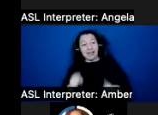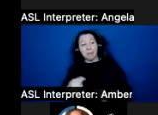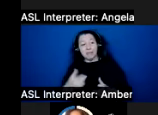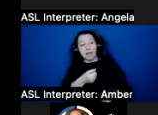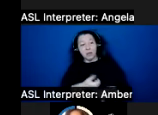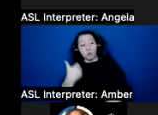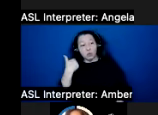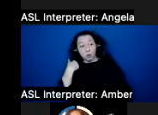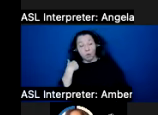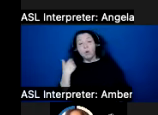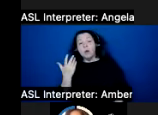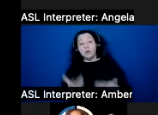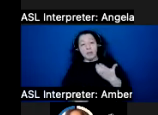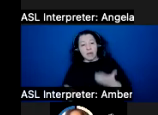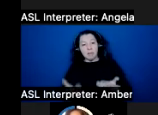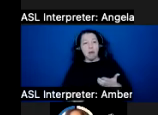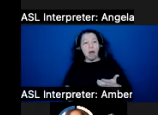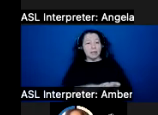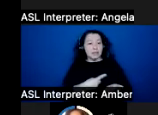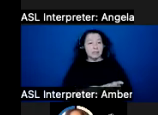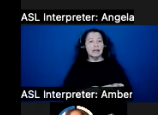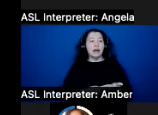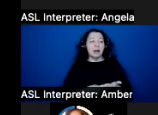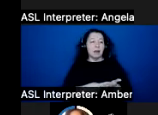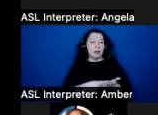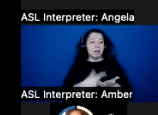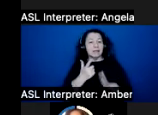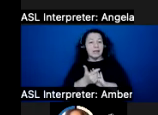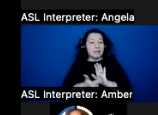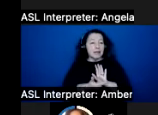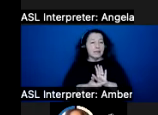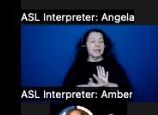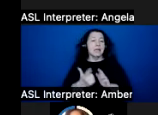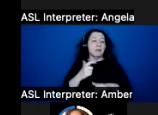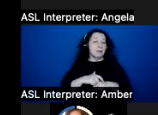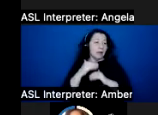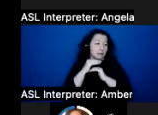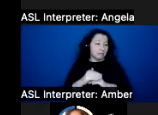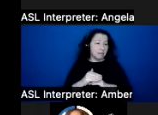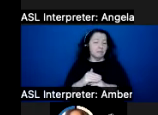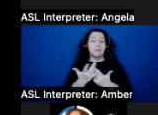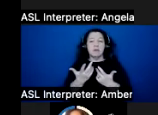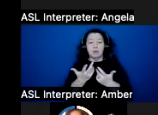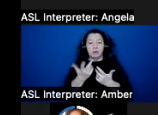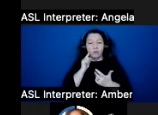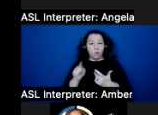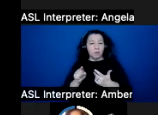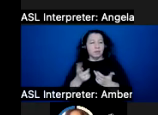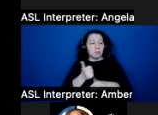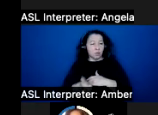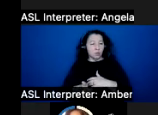ago. They might talk to us about the statute of limitations. Here's what that means. just to manage those